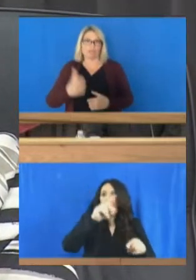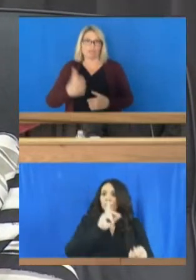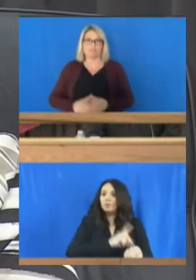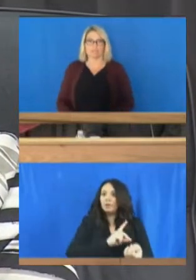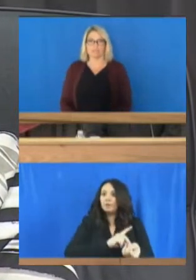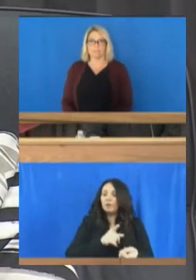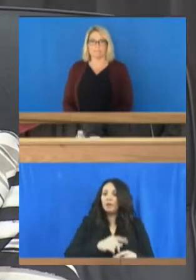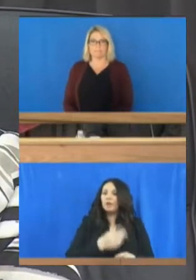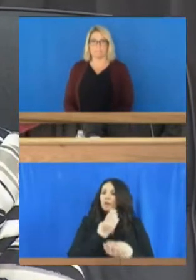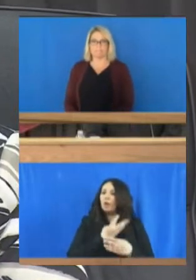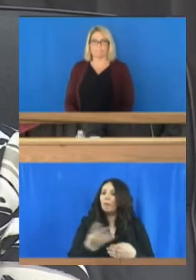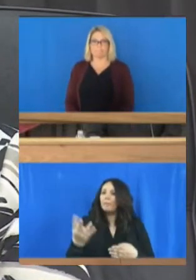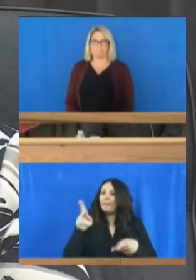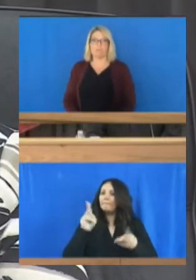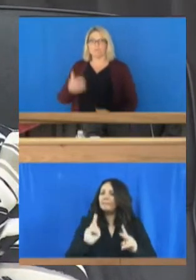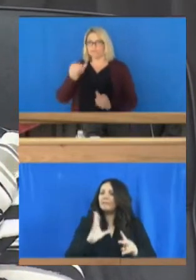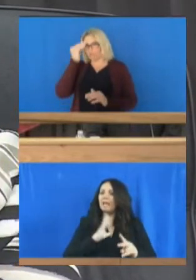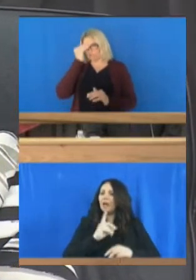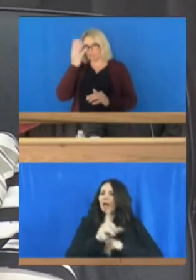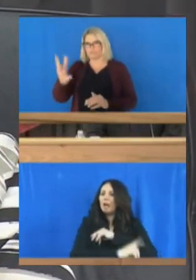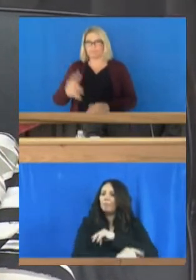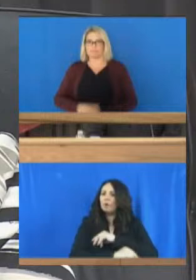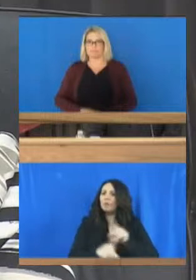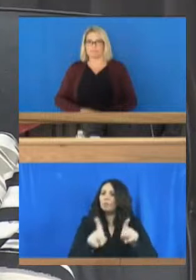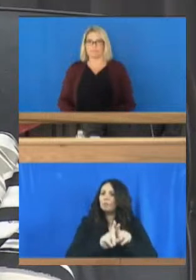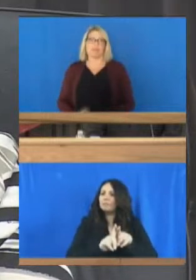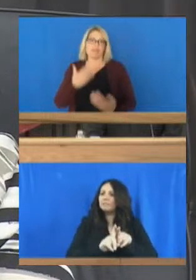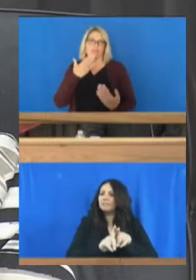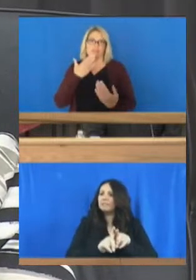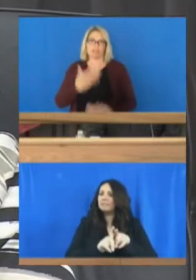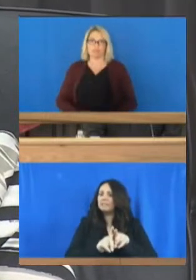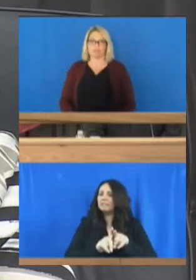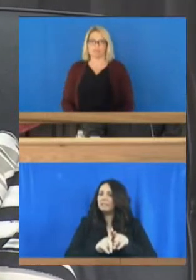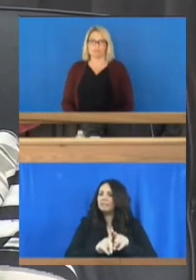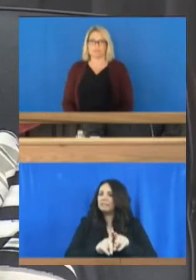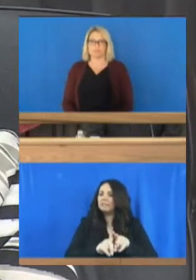Dr. Leatherbauer. Great. Oh, Dr. Leatherbauer.